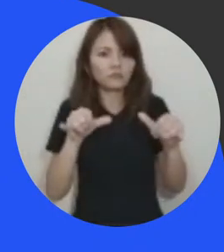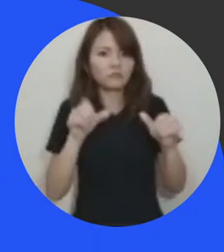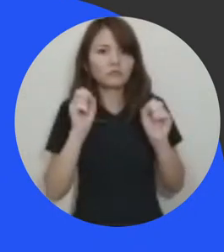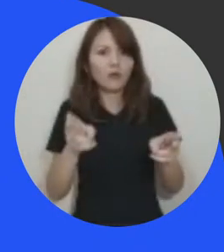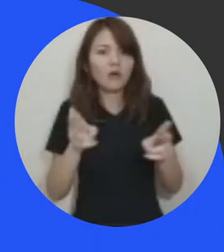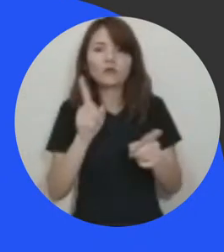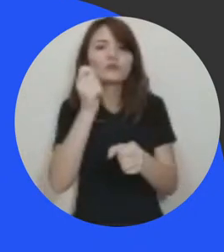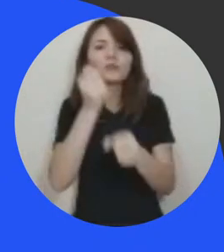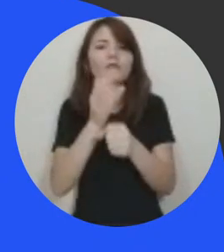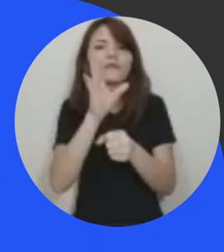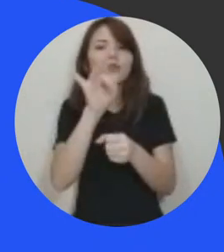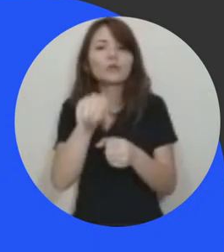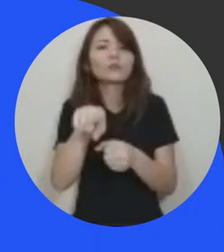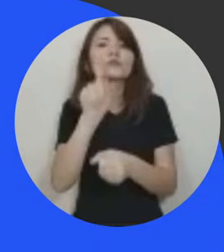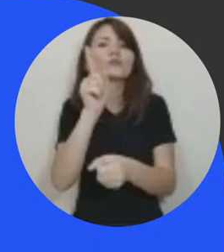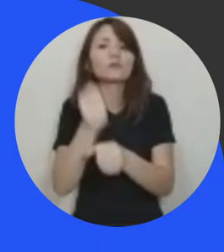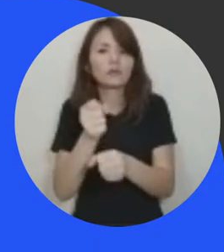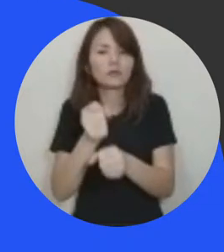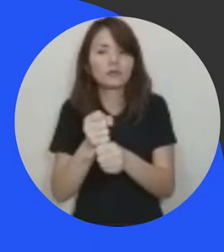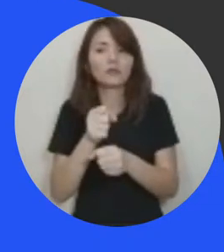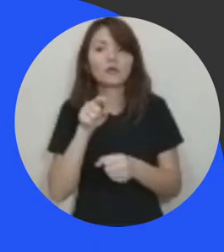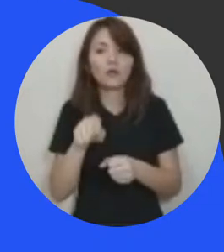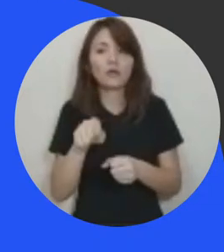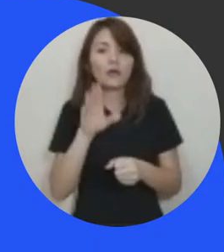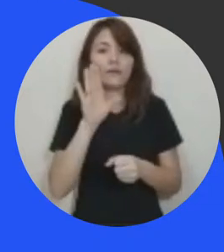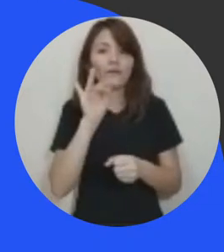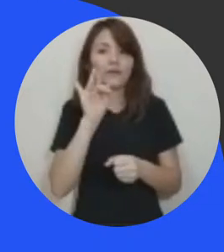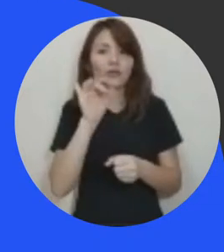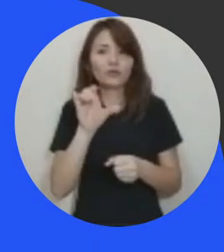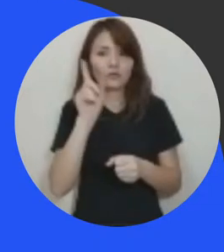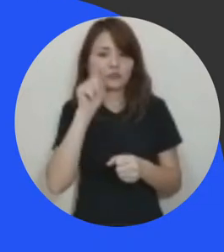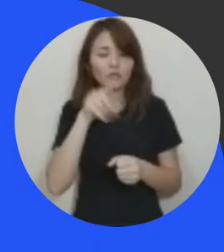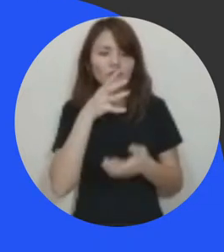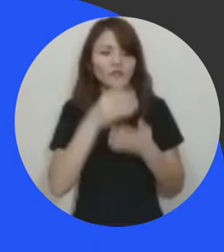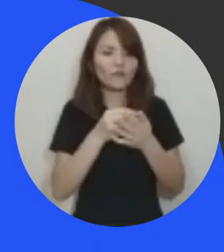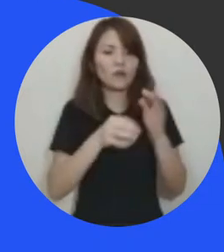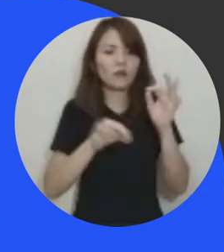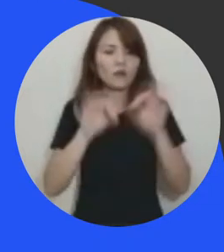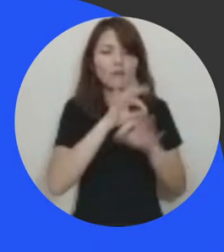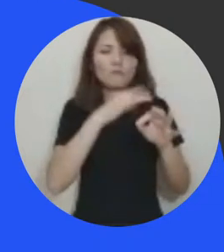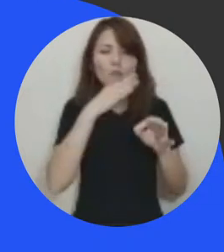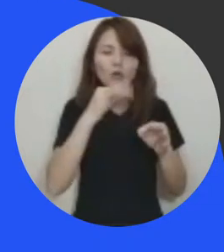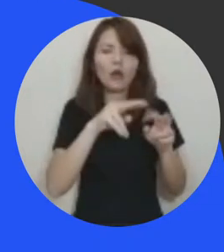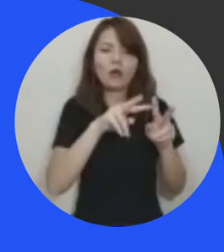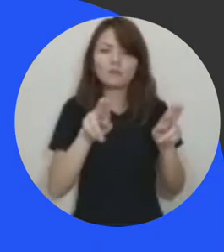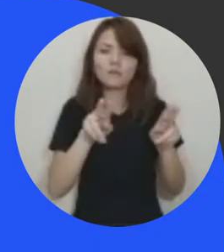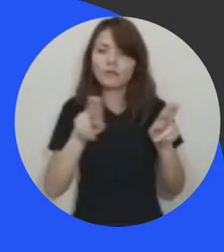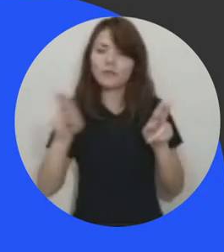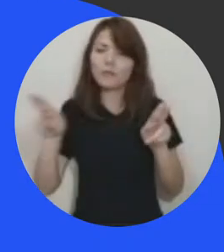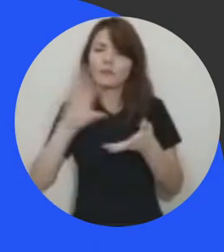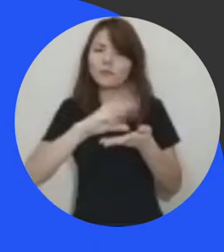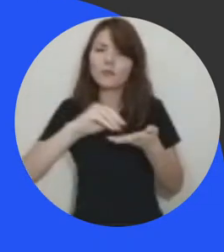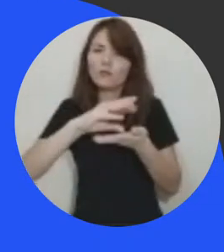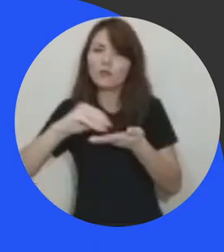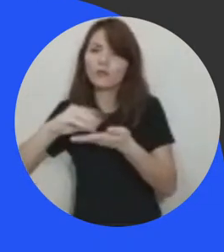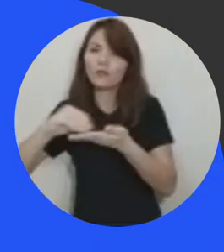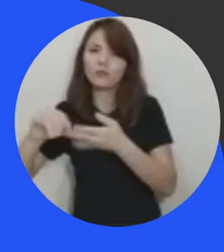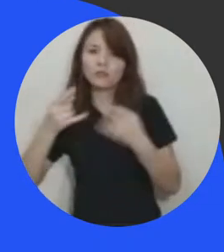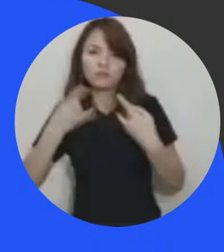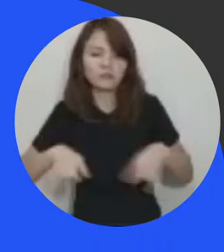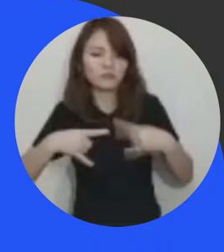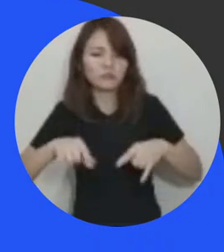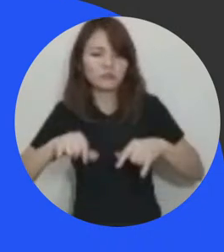genome, copy its blueprint many, many times. And the best way to think of that as an analogy is to think of what happens